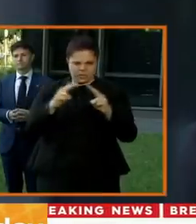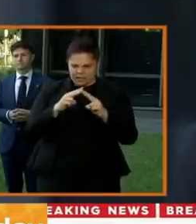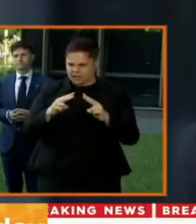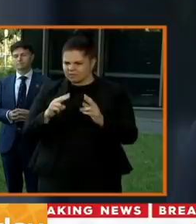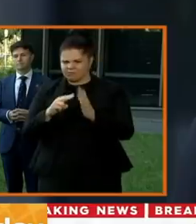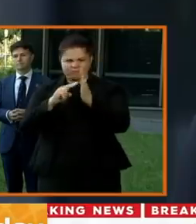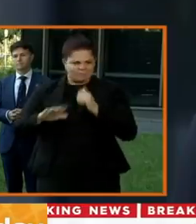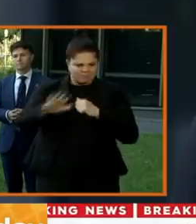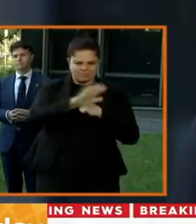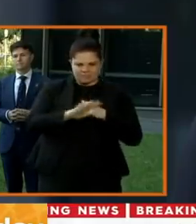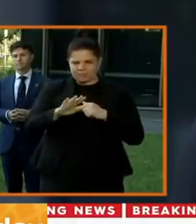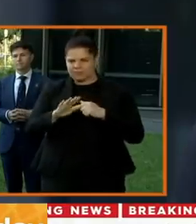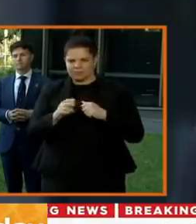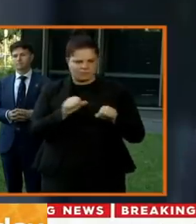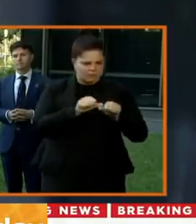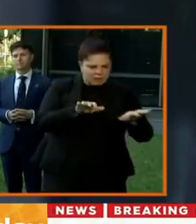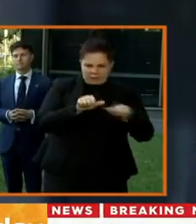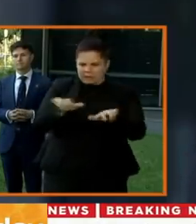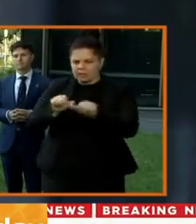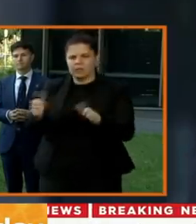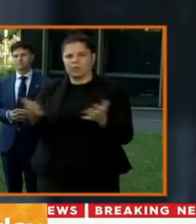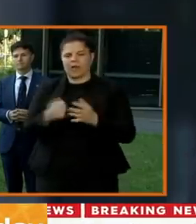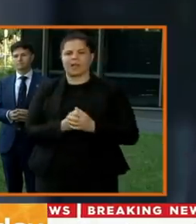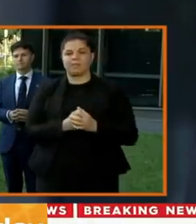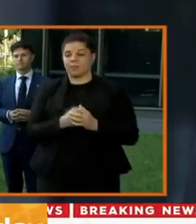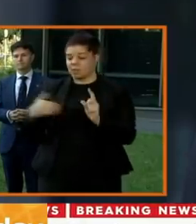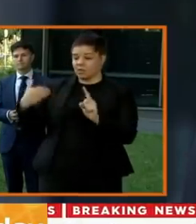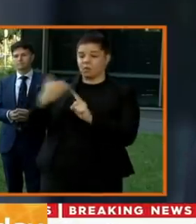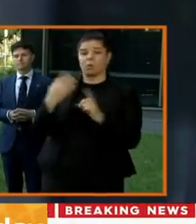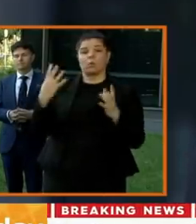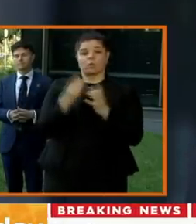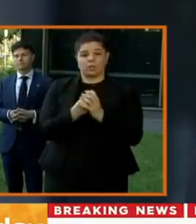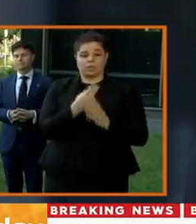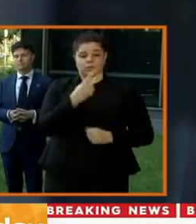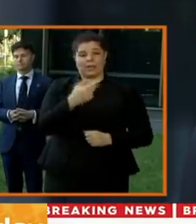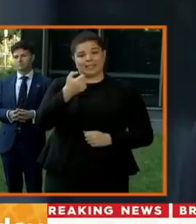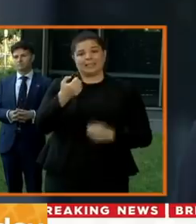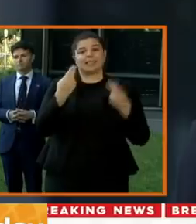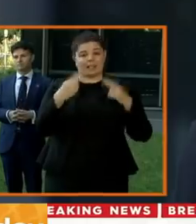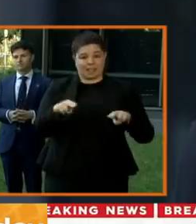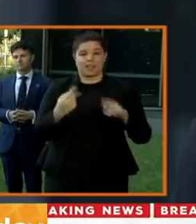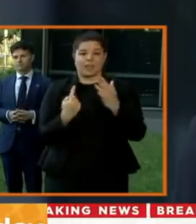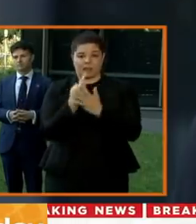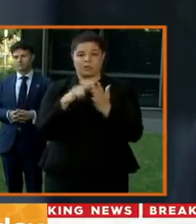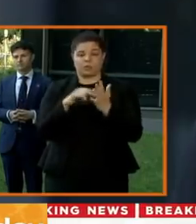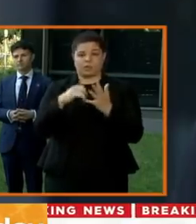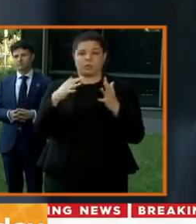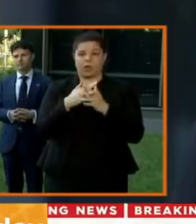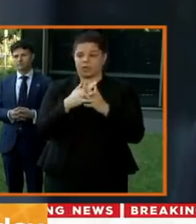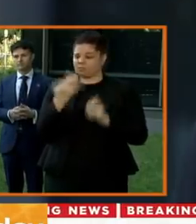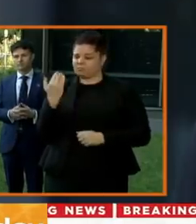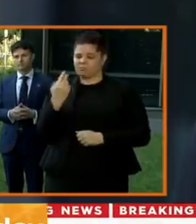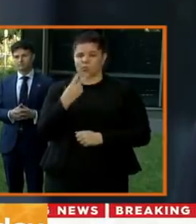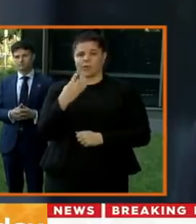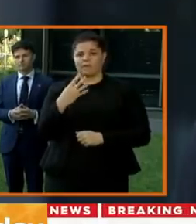broadly. There has been 26 deaths in New South Wales, so there were no deaths reported in the past 24 hours. And there's